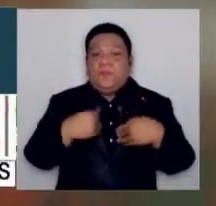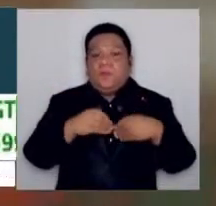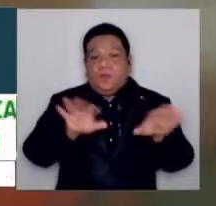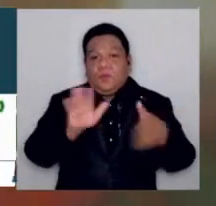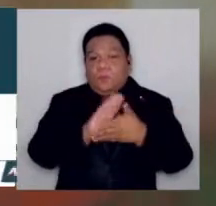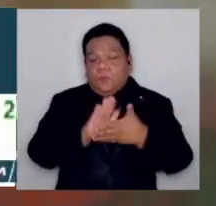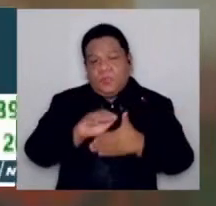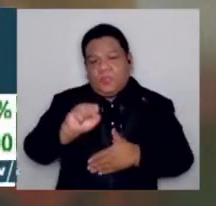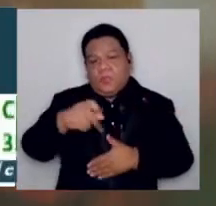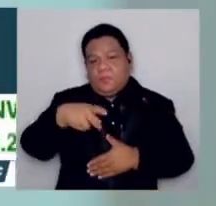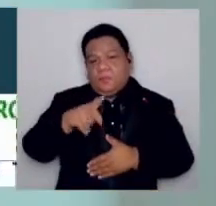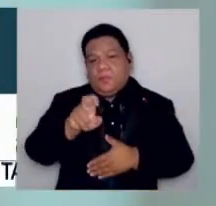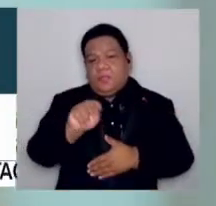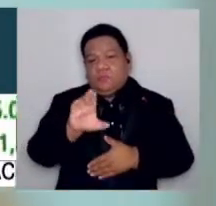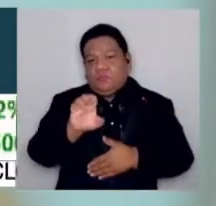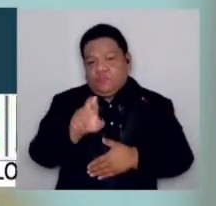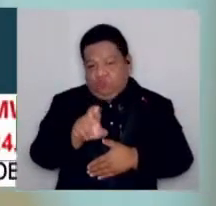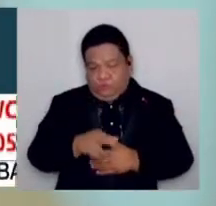Spencer. 3 days.